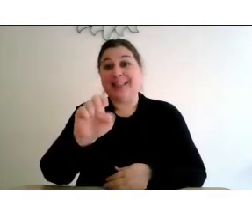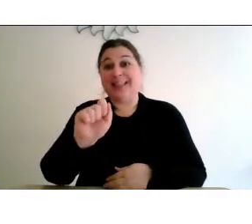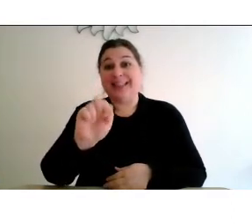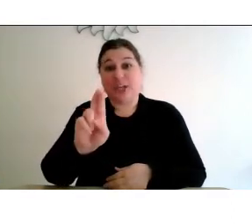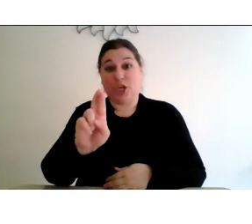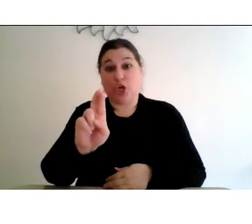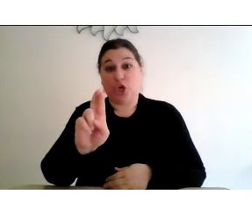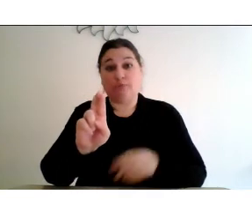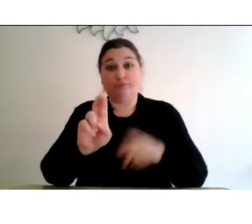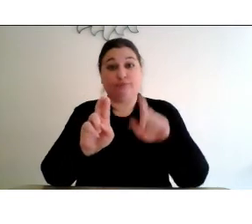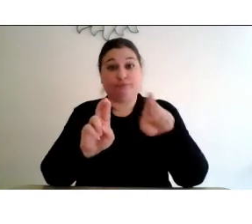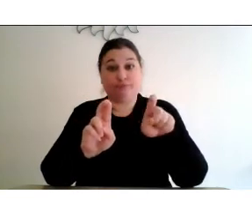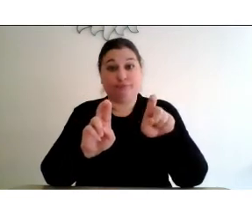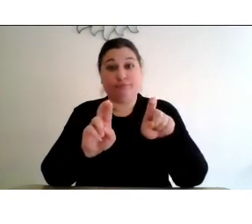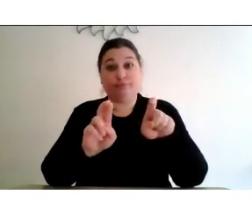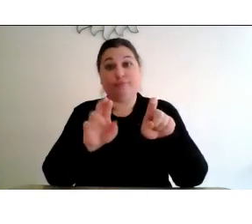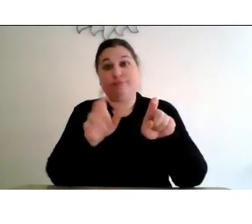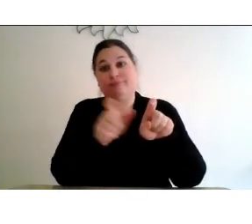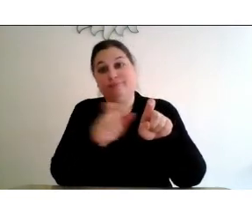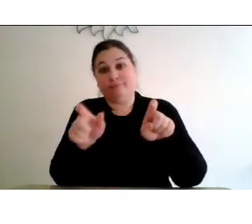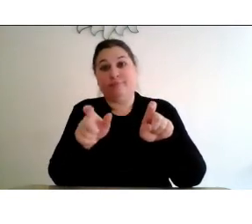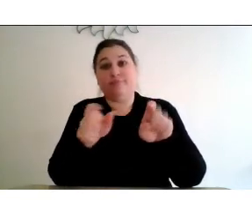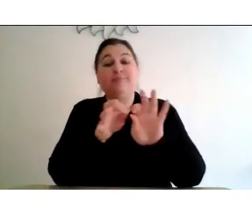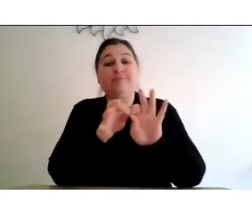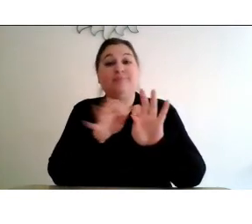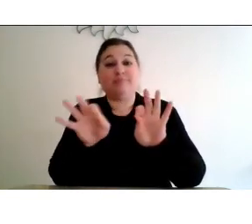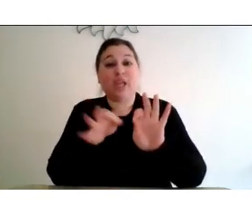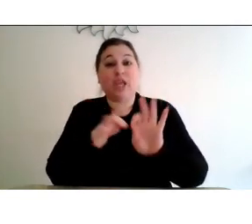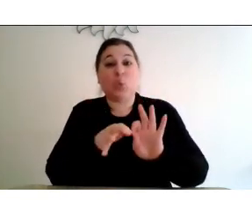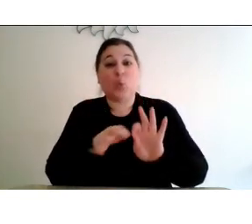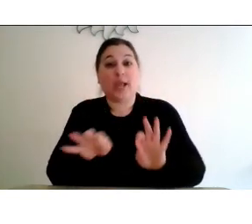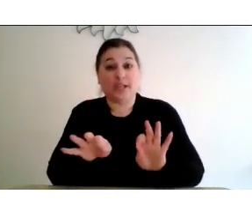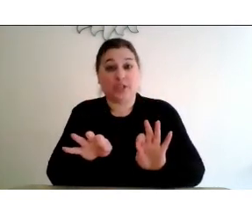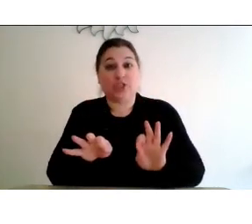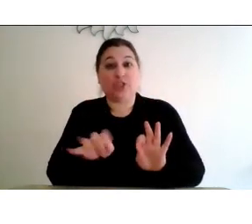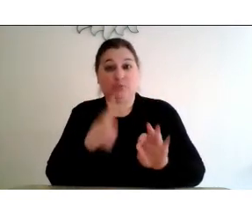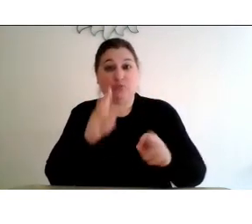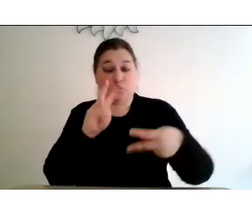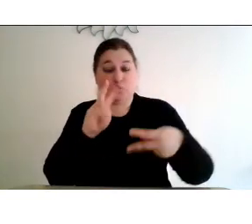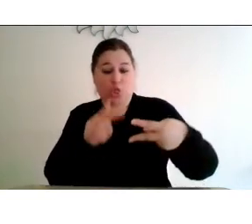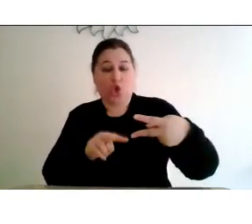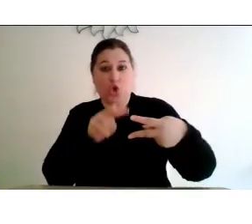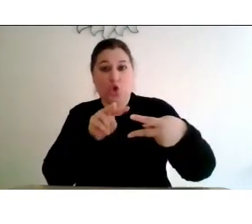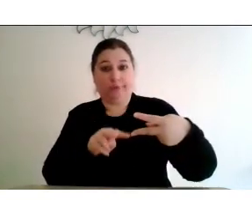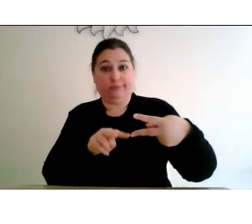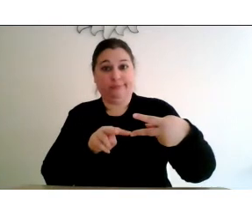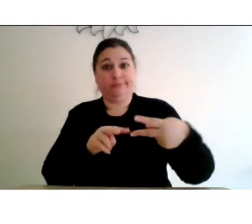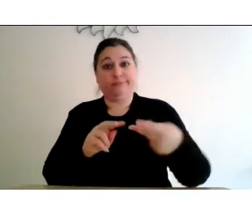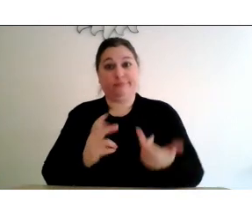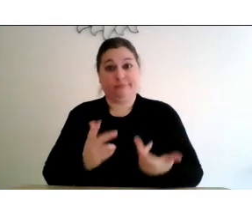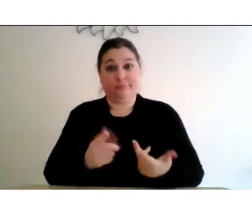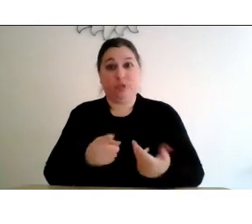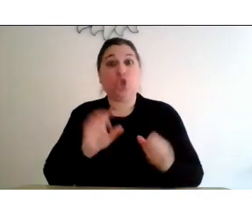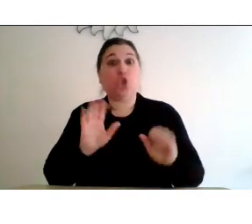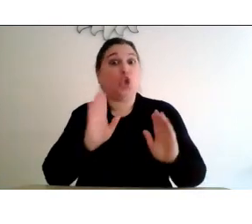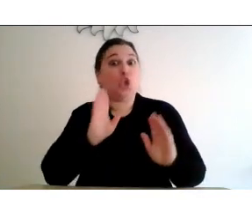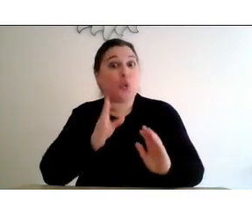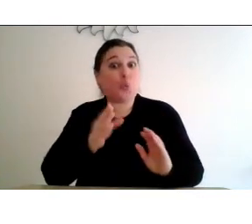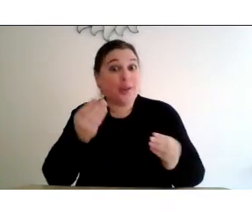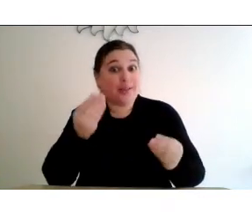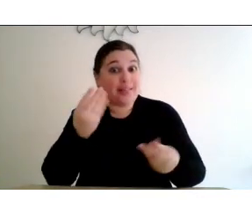just looking at them how many solutions it has by just looking at the slope and y-intercepts. Like I already